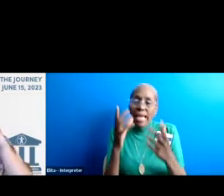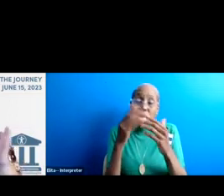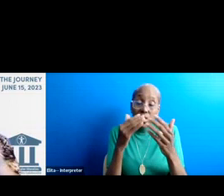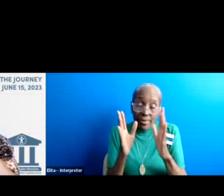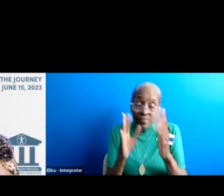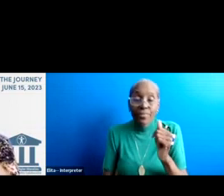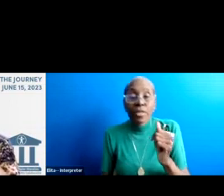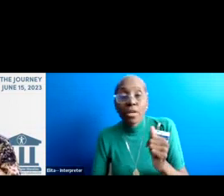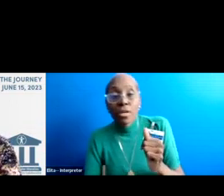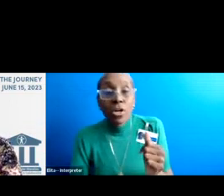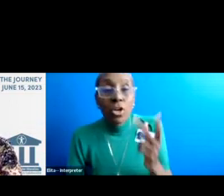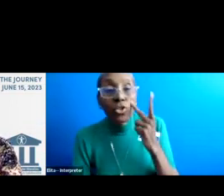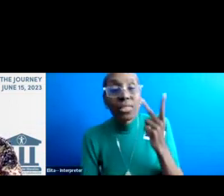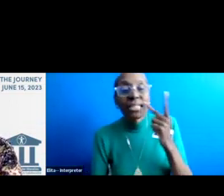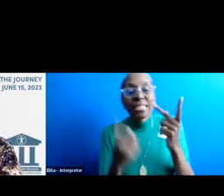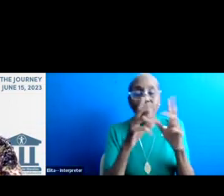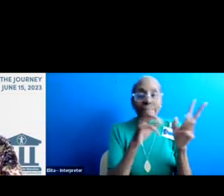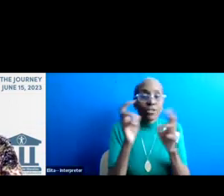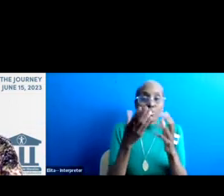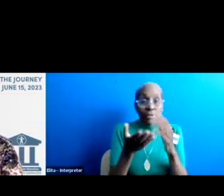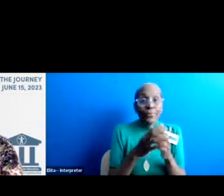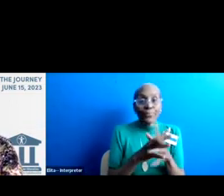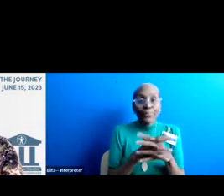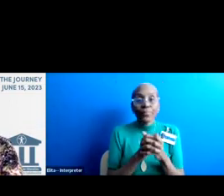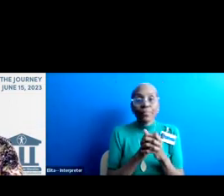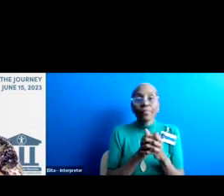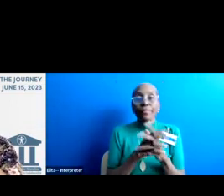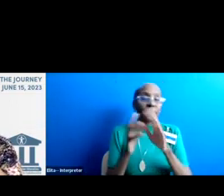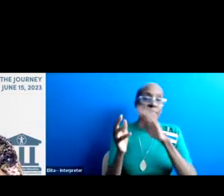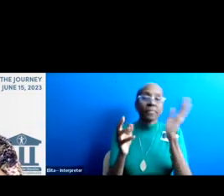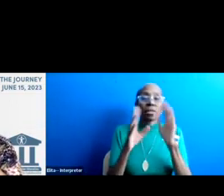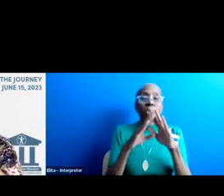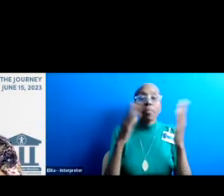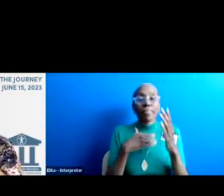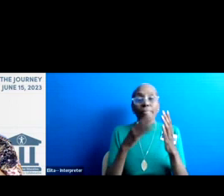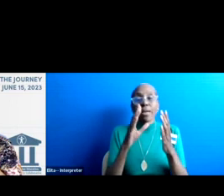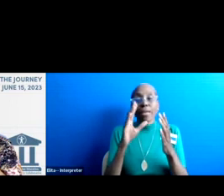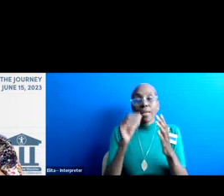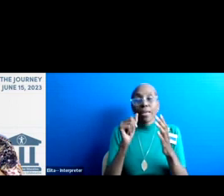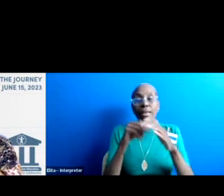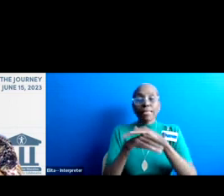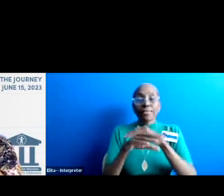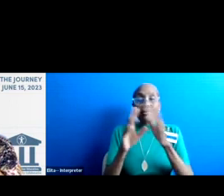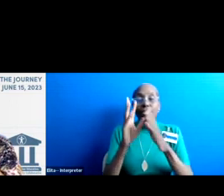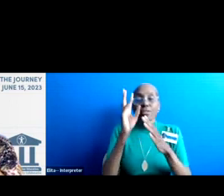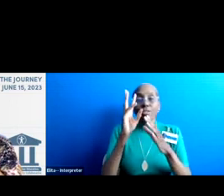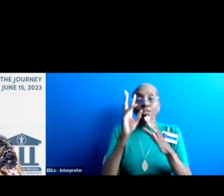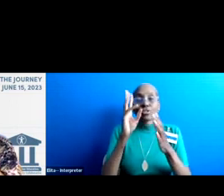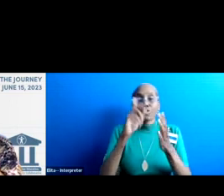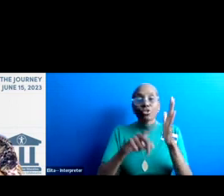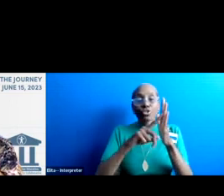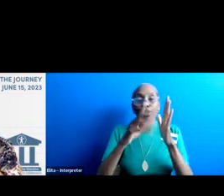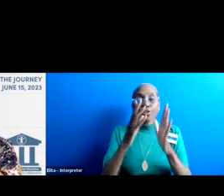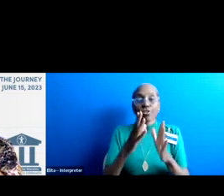you can start to see definitely some issues there. So let me open up my accessibility checker for the web thing again. And let's